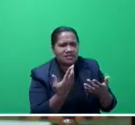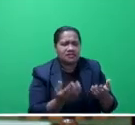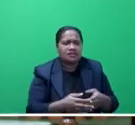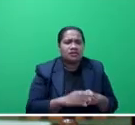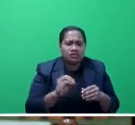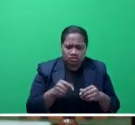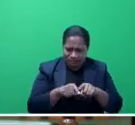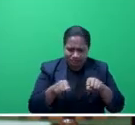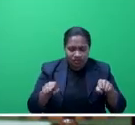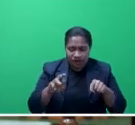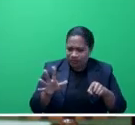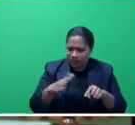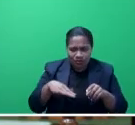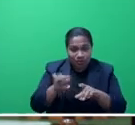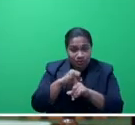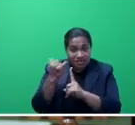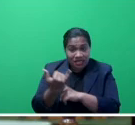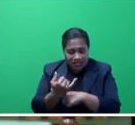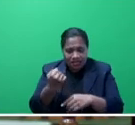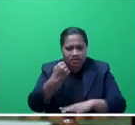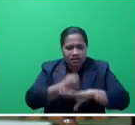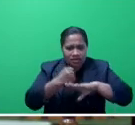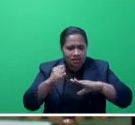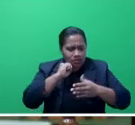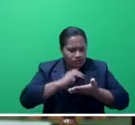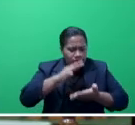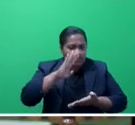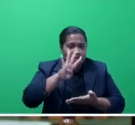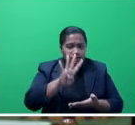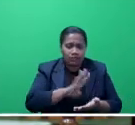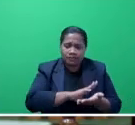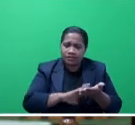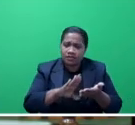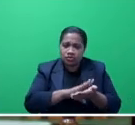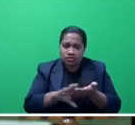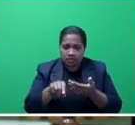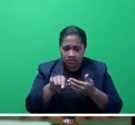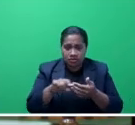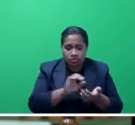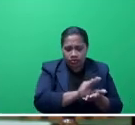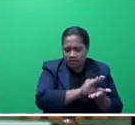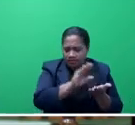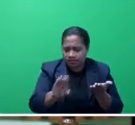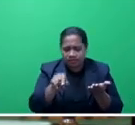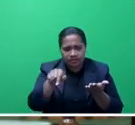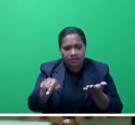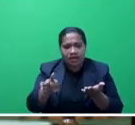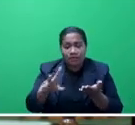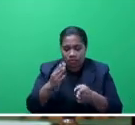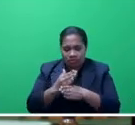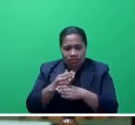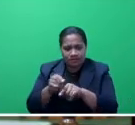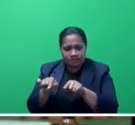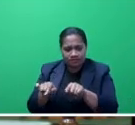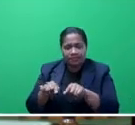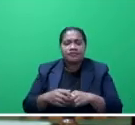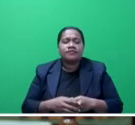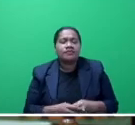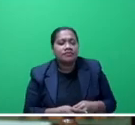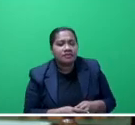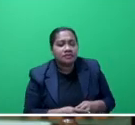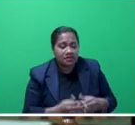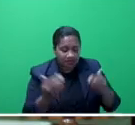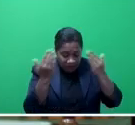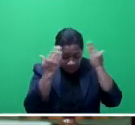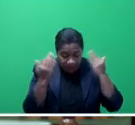of society, and government will raise $4 million in green bonds to fund this initiative. Mr. Speaker, sir, as we announced last year,